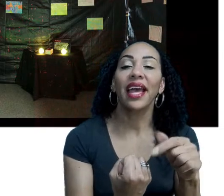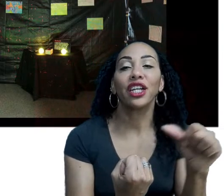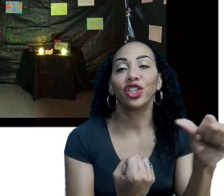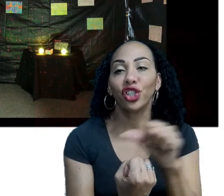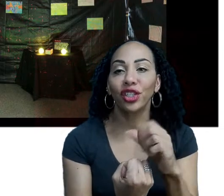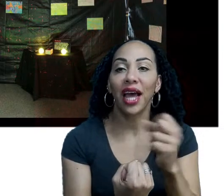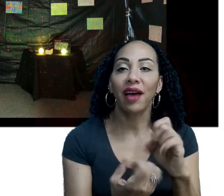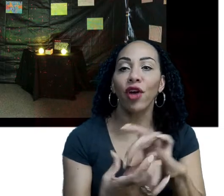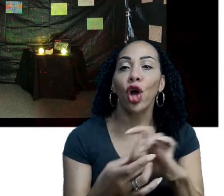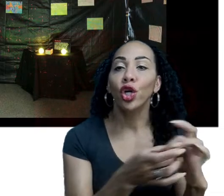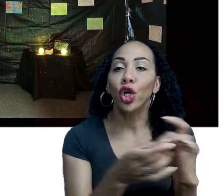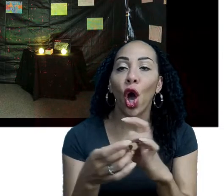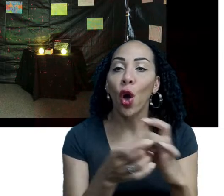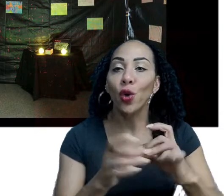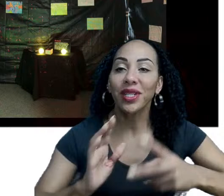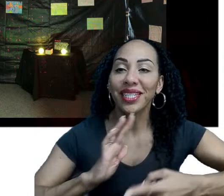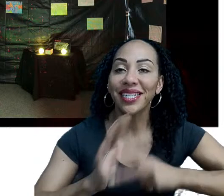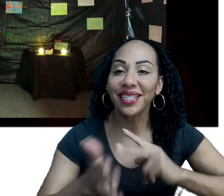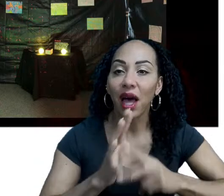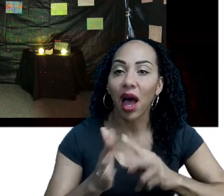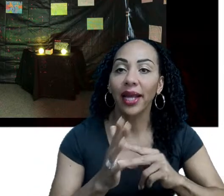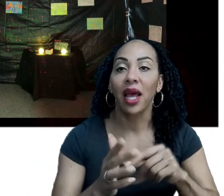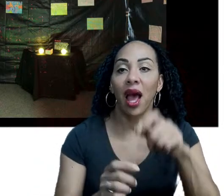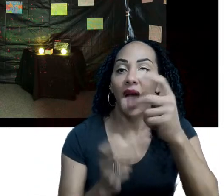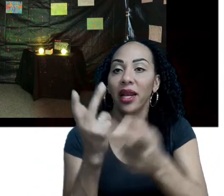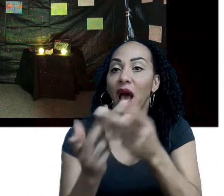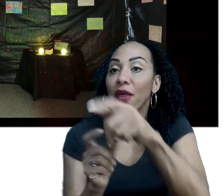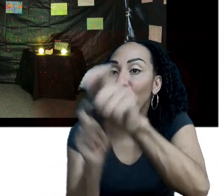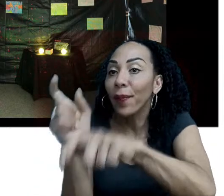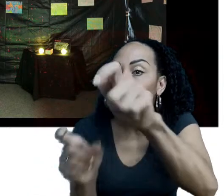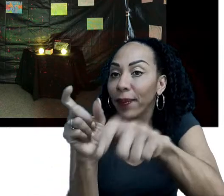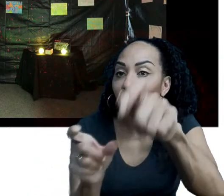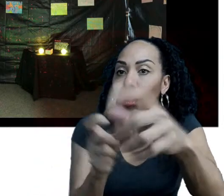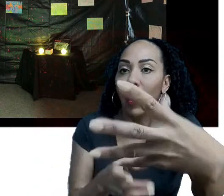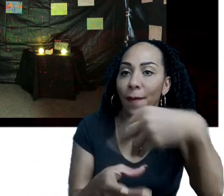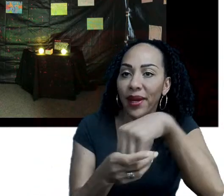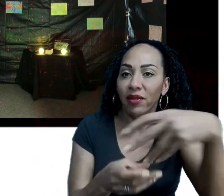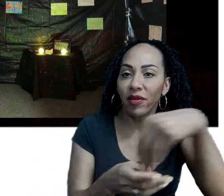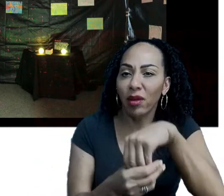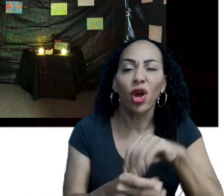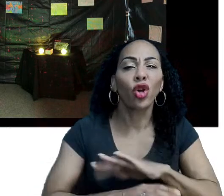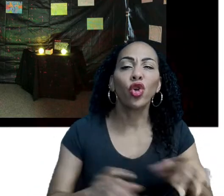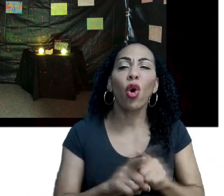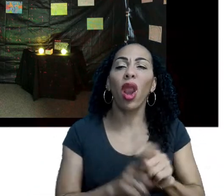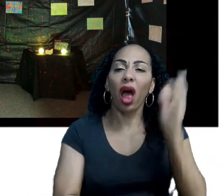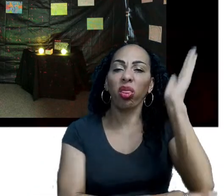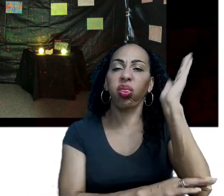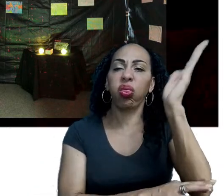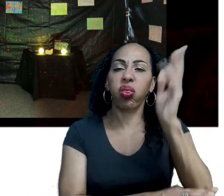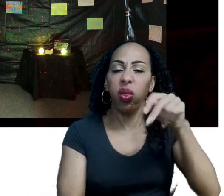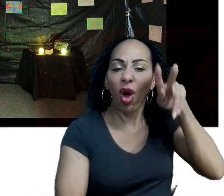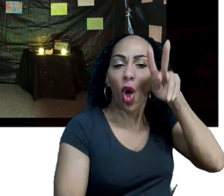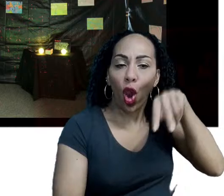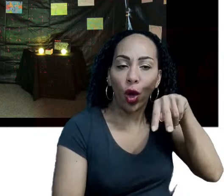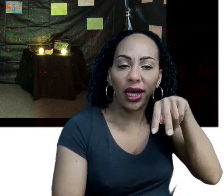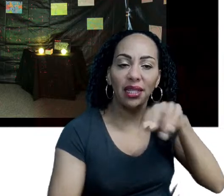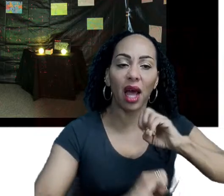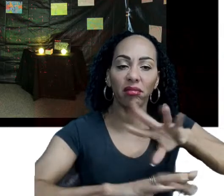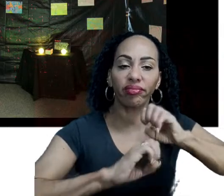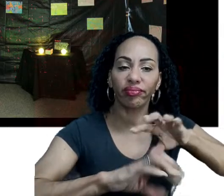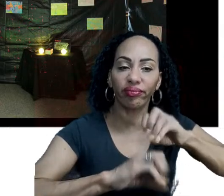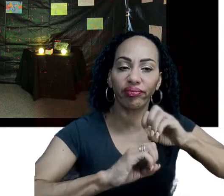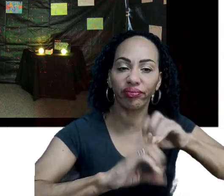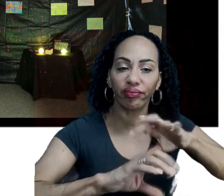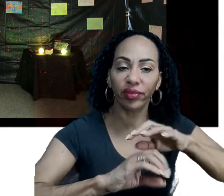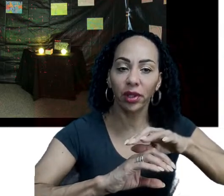coming alongside the participants, not talking down to them, not looking down on them, not underestimating them,